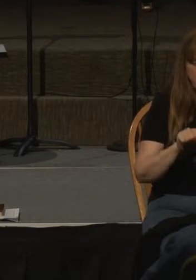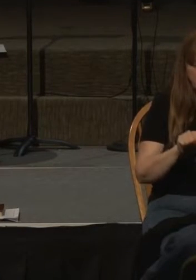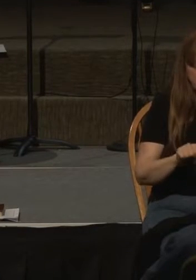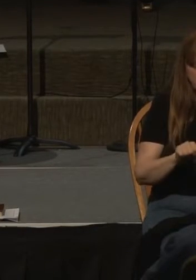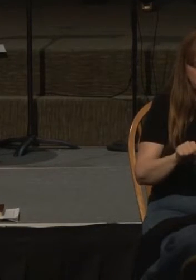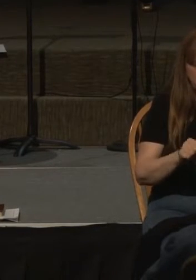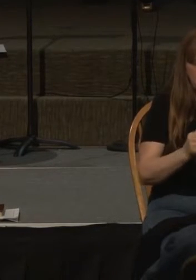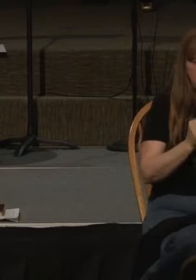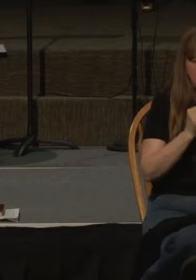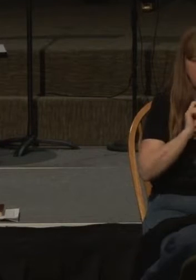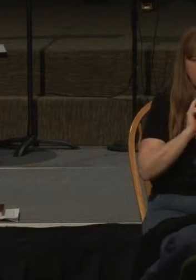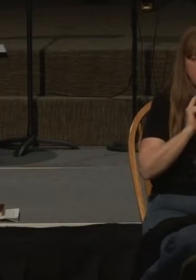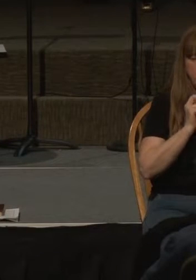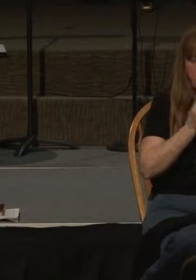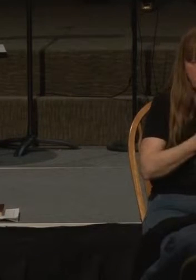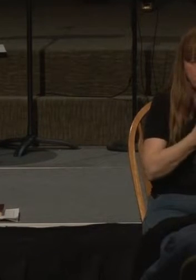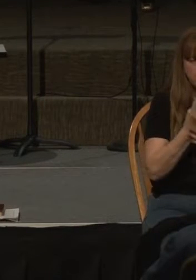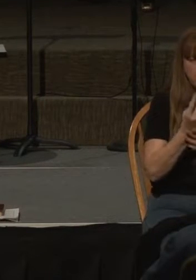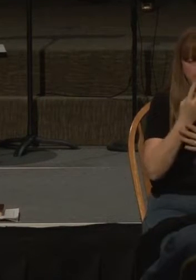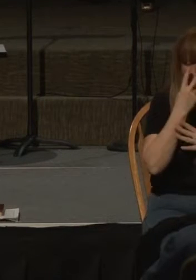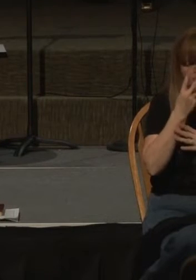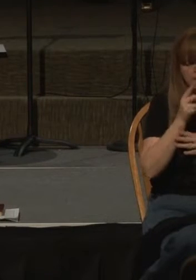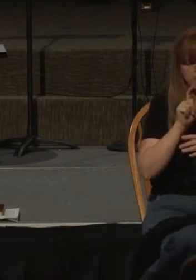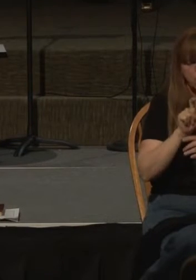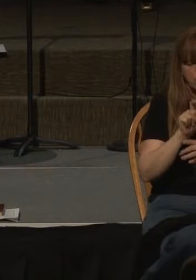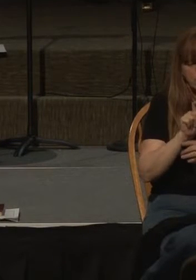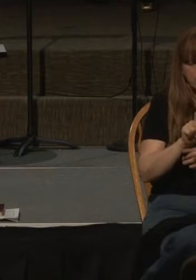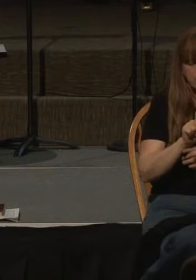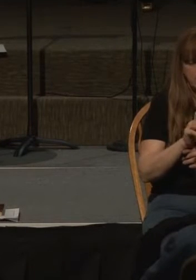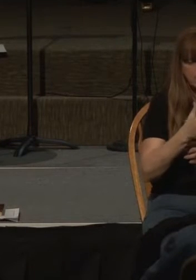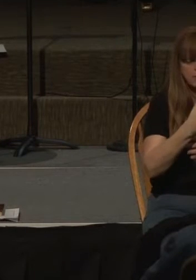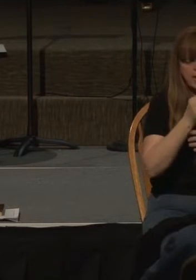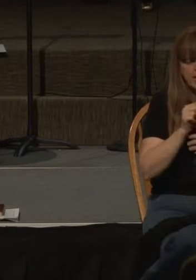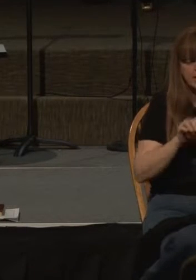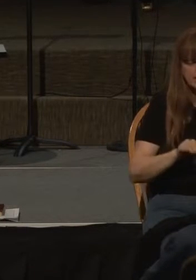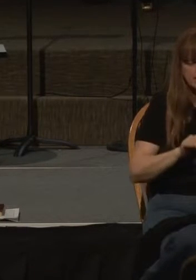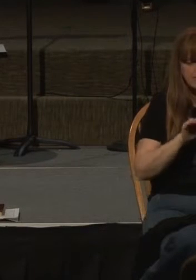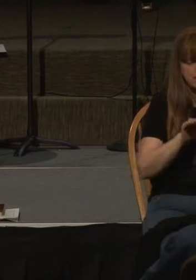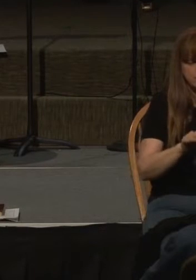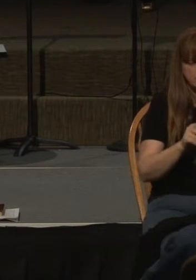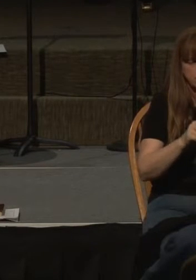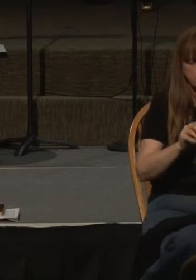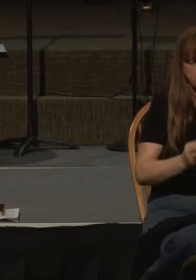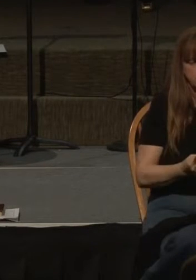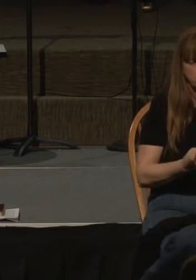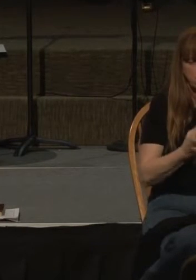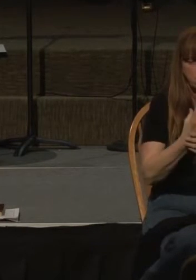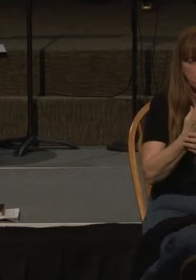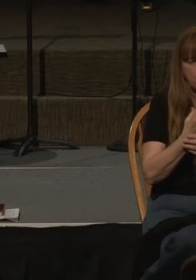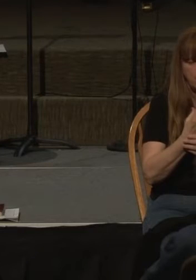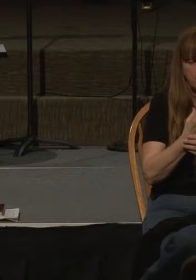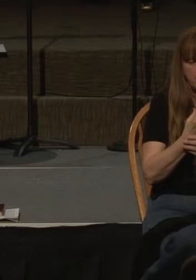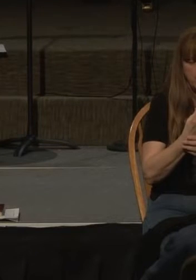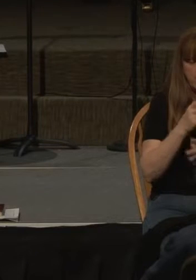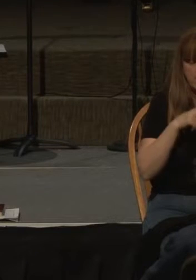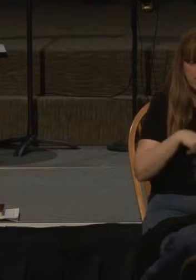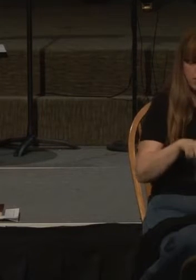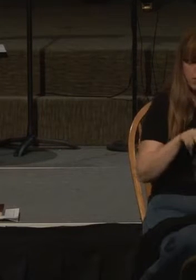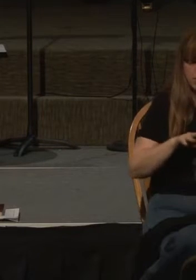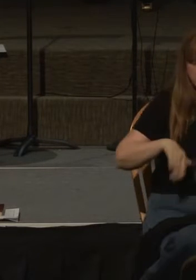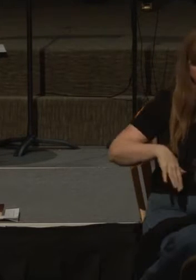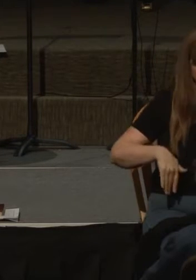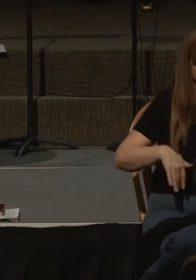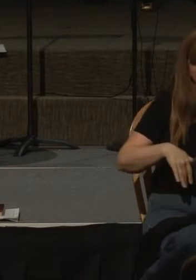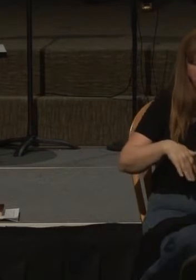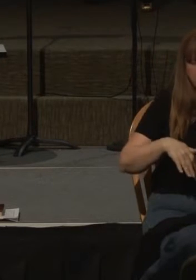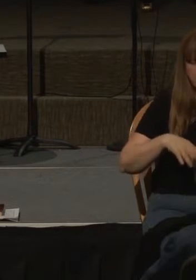Help them to see their need and to take steps that will enable them to grow. And for those who have yet to come to faith in Jesus, I pray